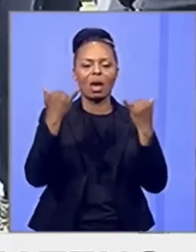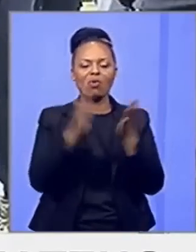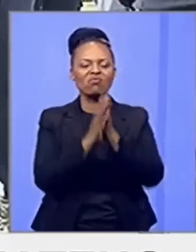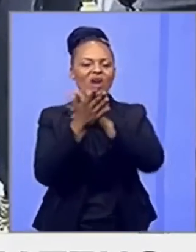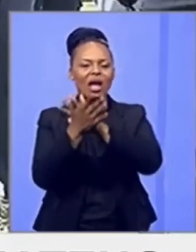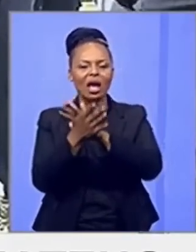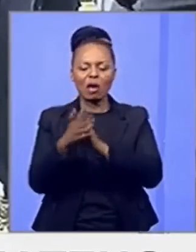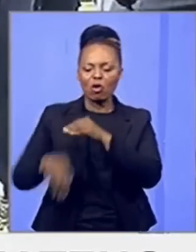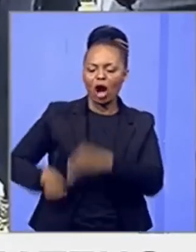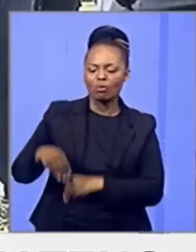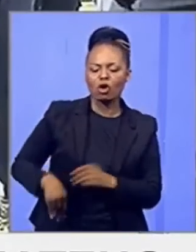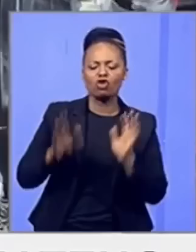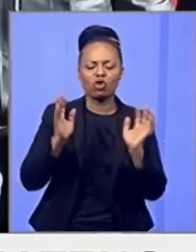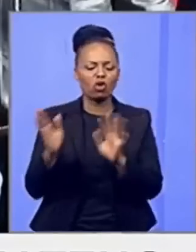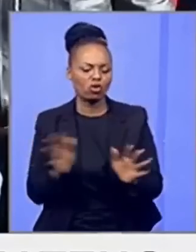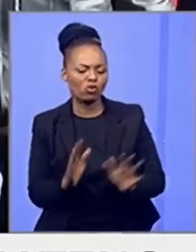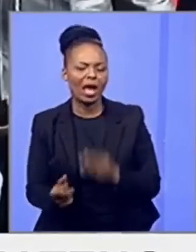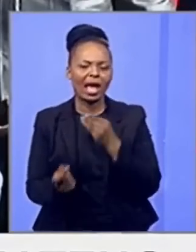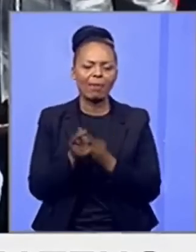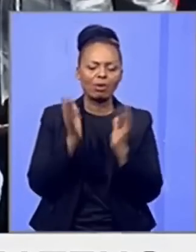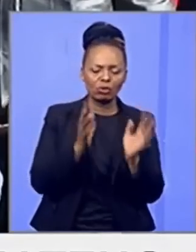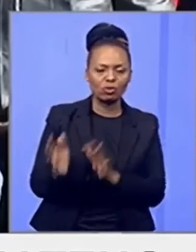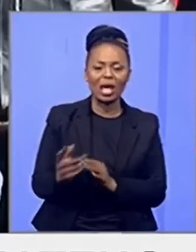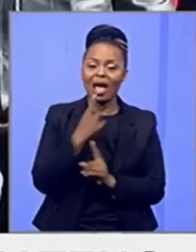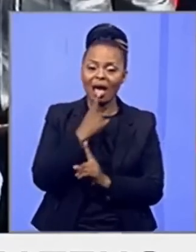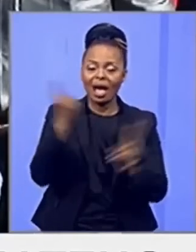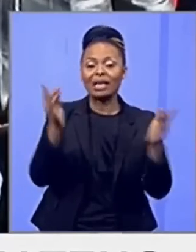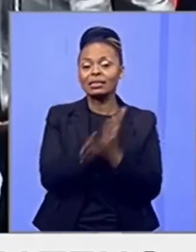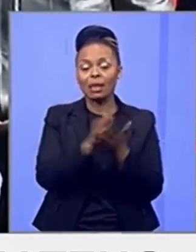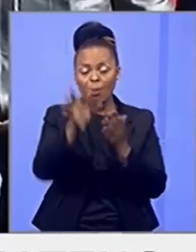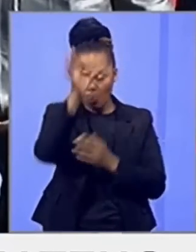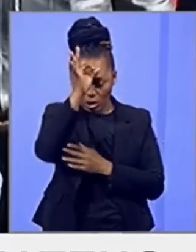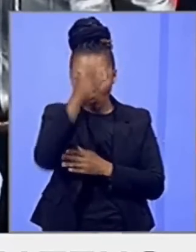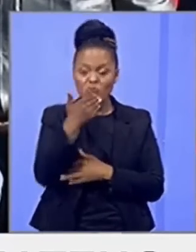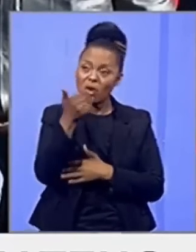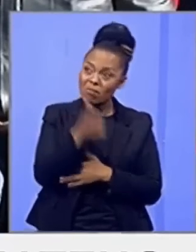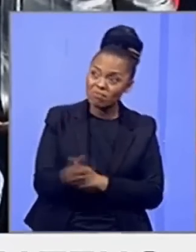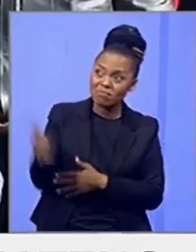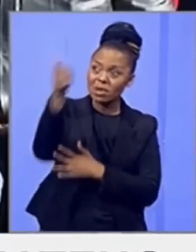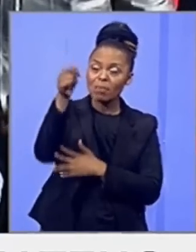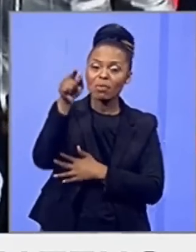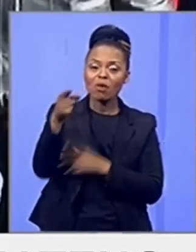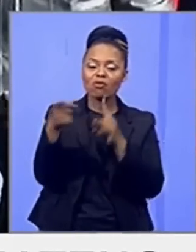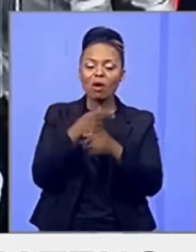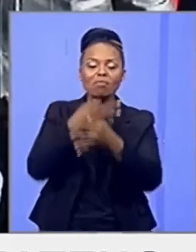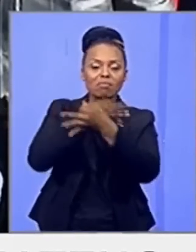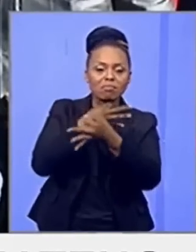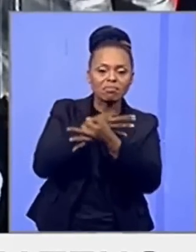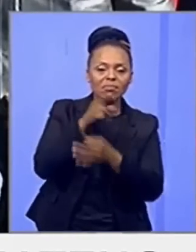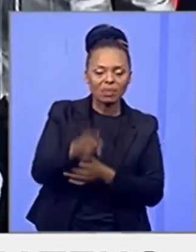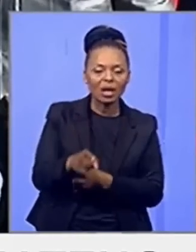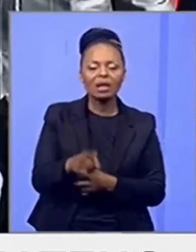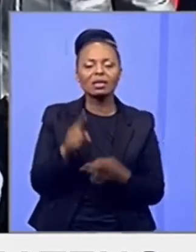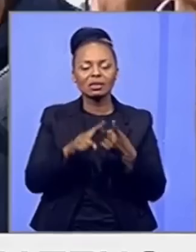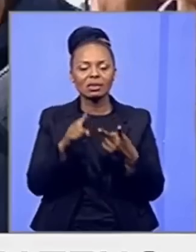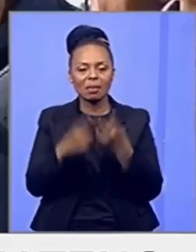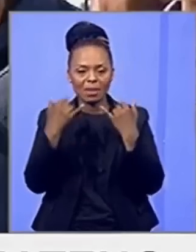naha. O ile a tlaleha hore a mang a mapolesa a boemong bo hodimo a lekala la mautlwela ke melata e